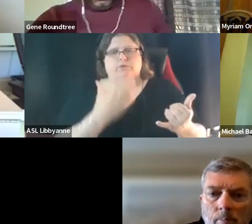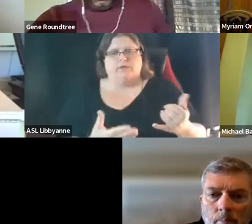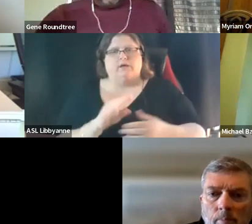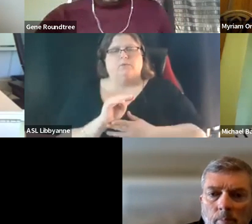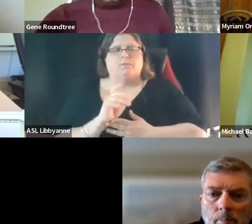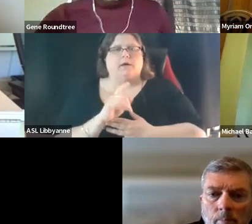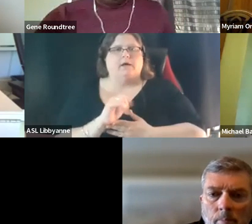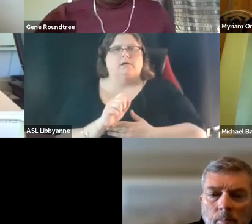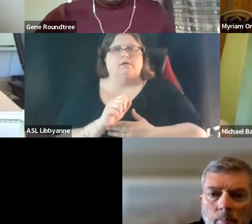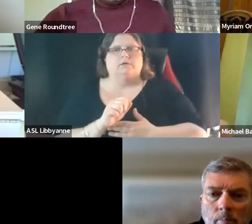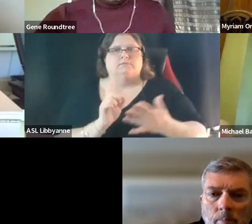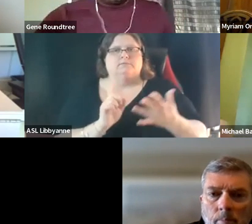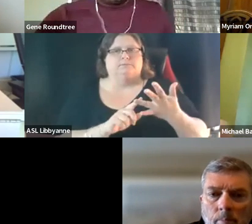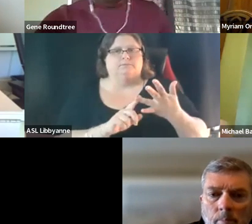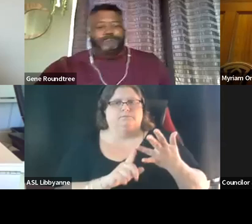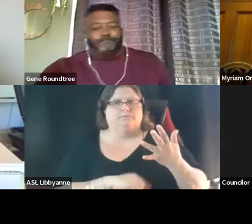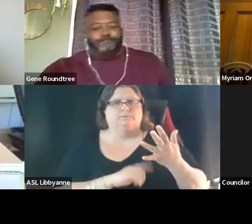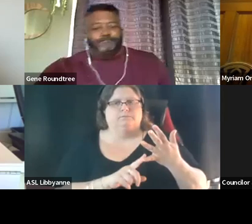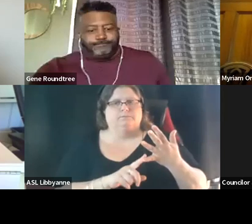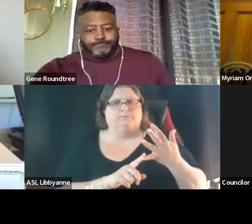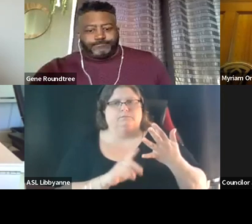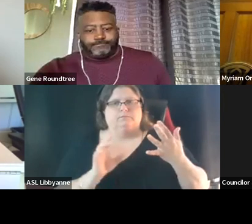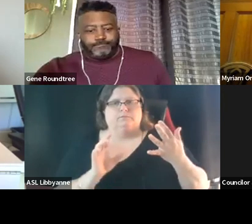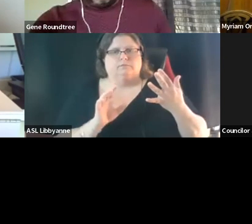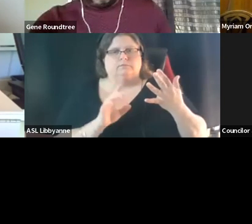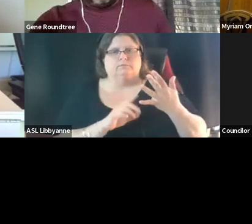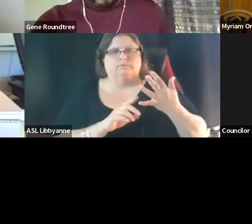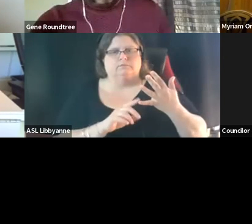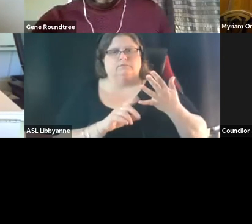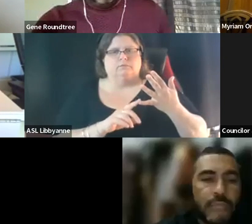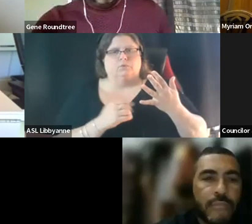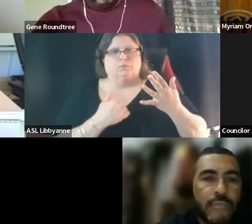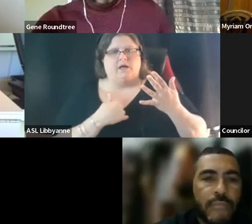Michael. We have John Mudd next.